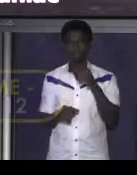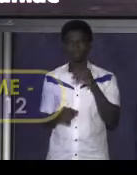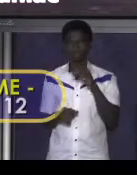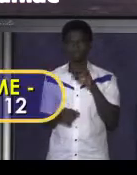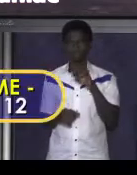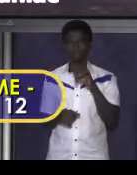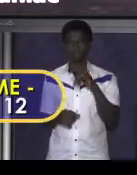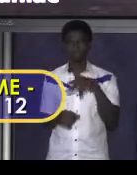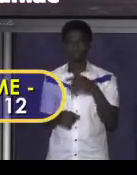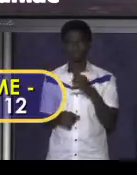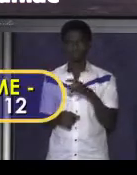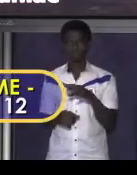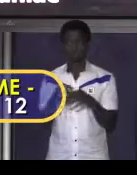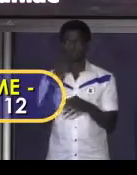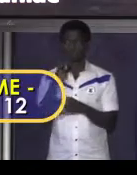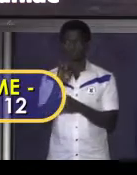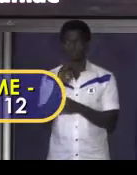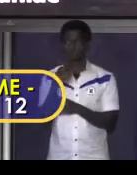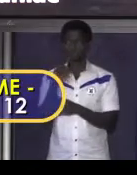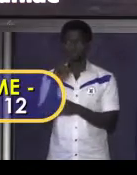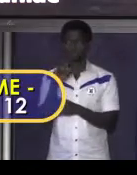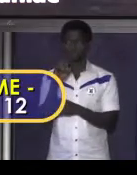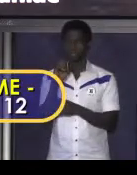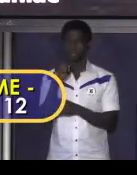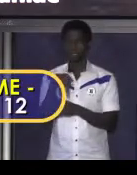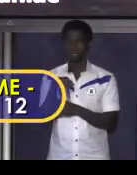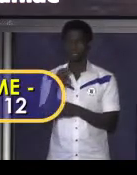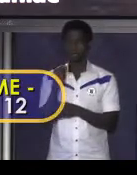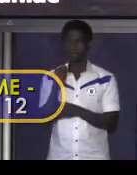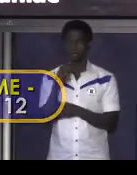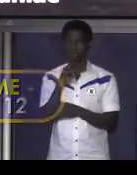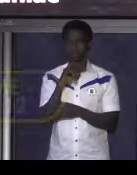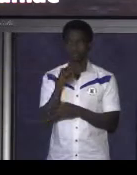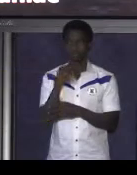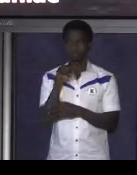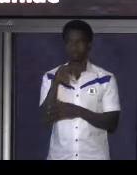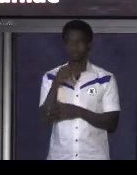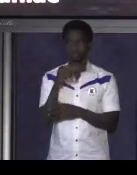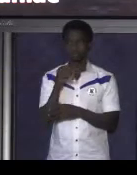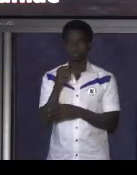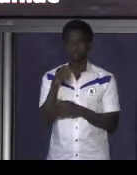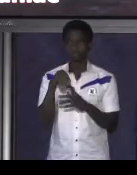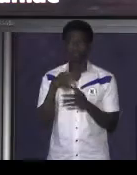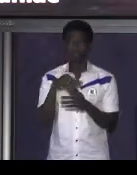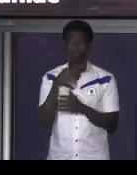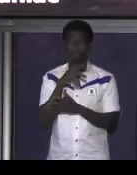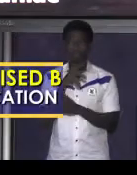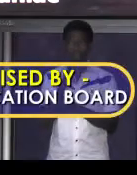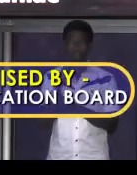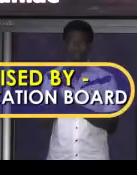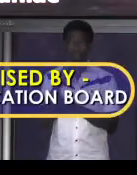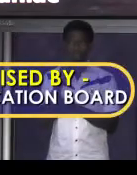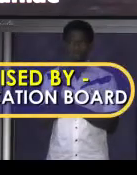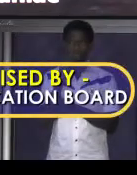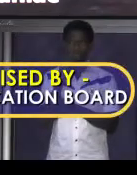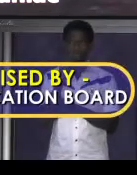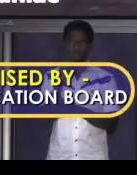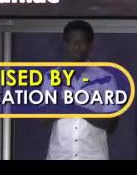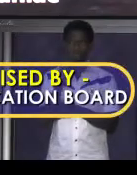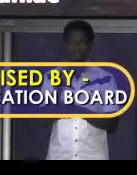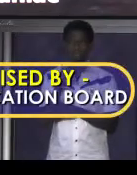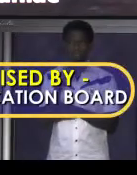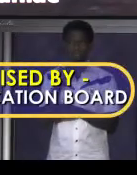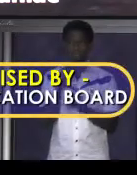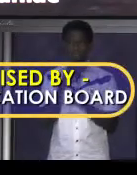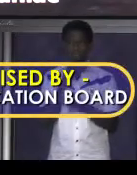geographer, a biblioclept, misanthropist, or kleptomaniac? What is the answer?